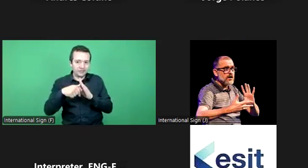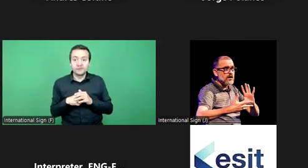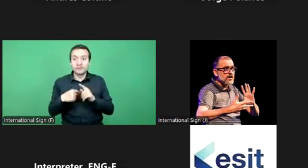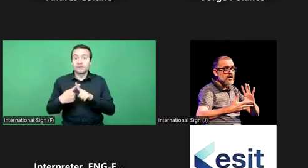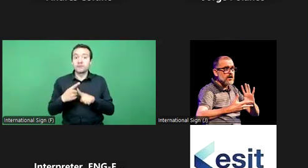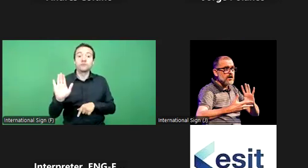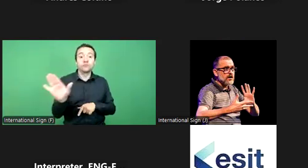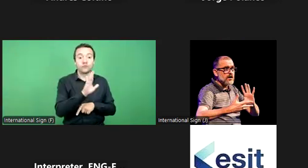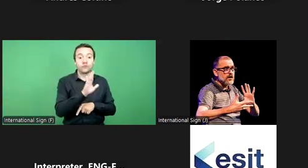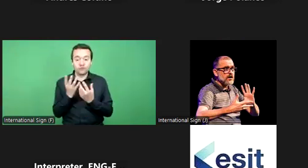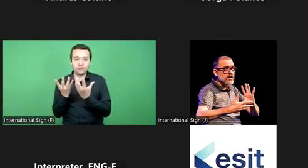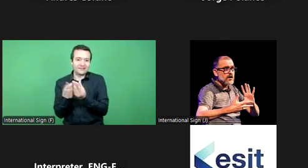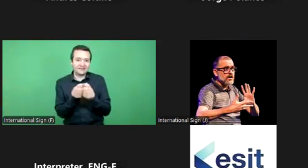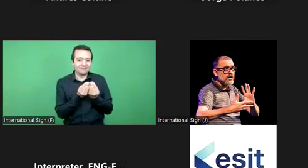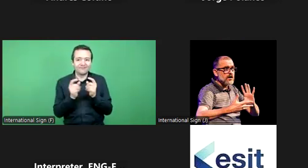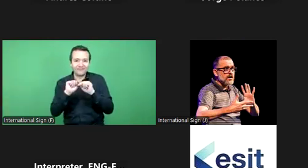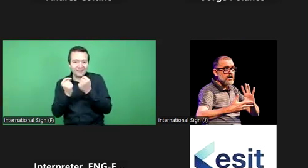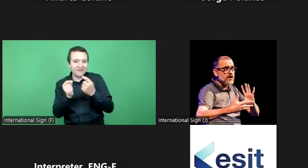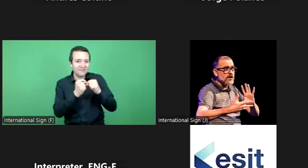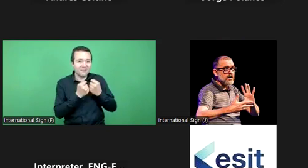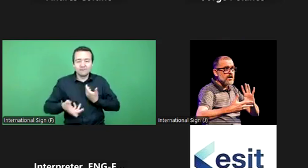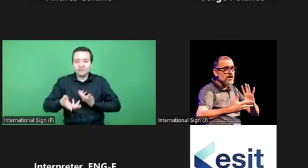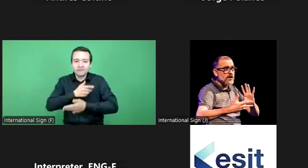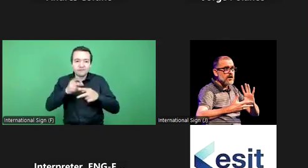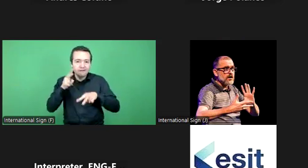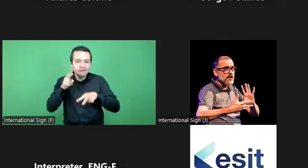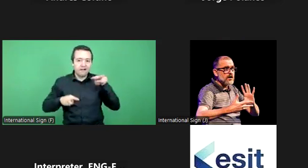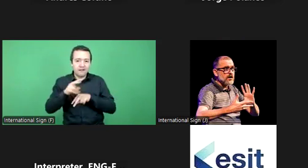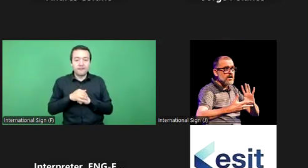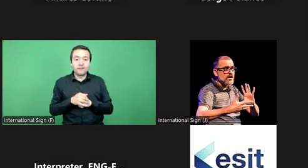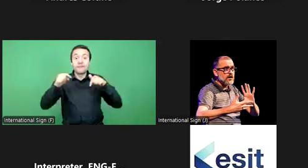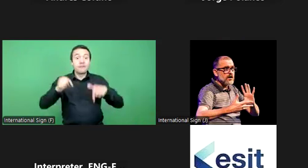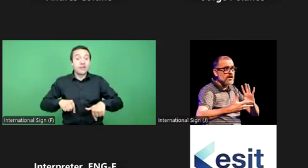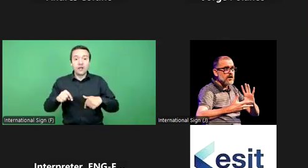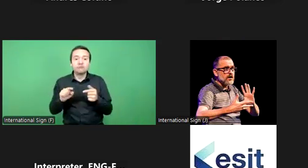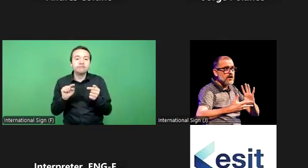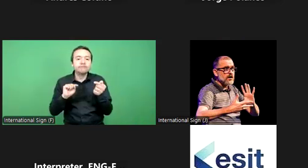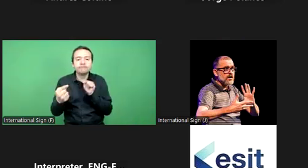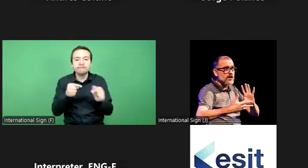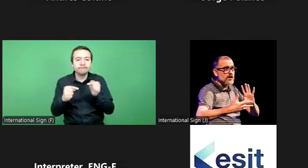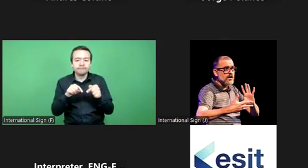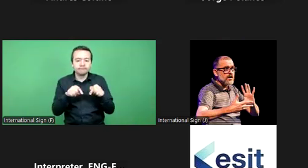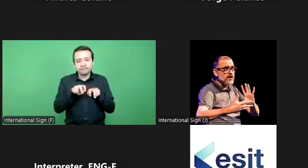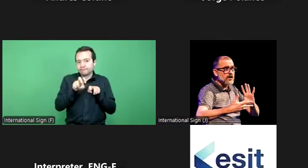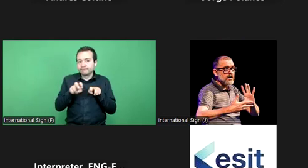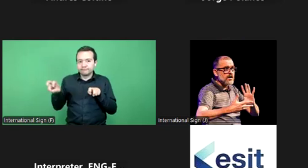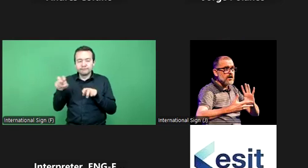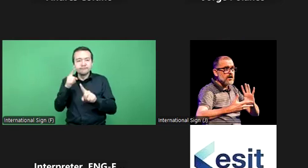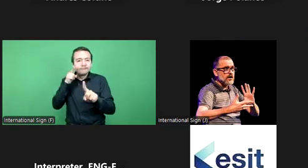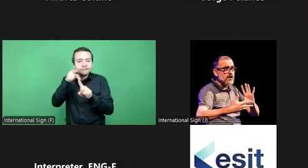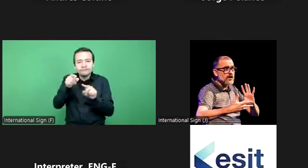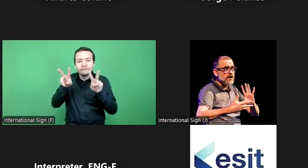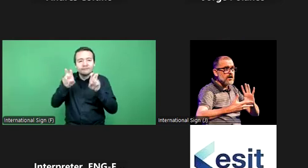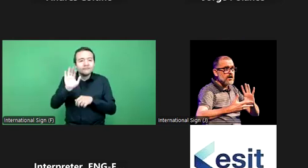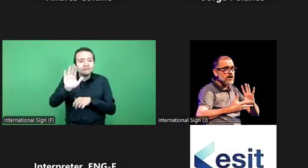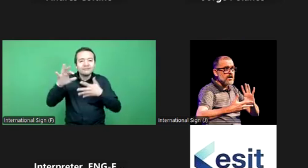panel. So we have narrowed the focus of the event to countries of the Caribbean to highlight the importance progress